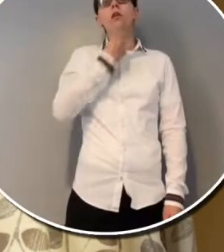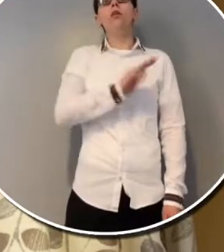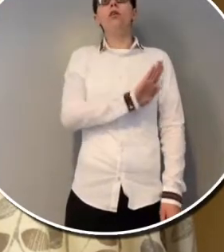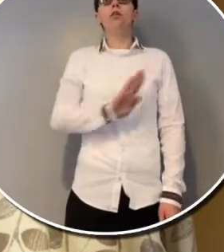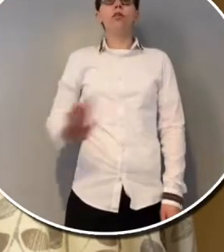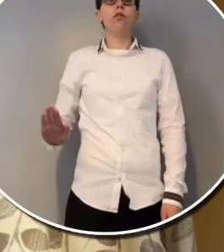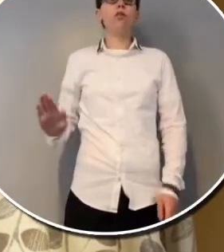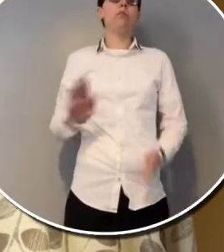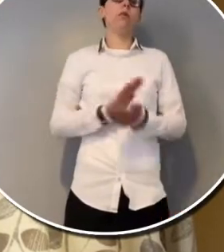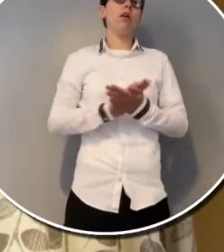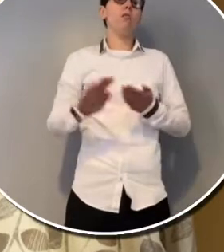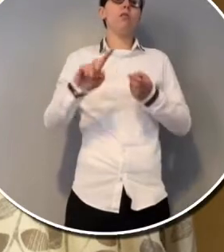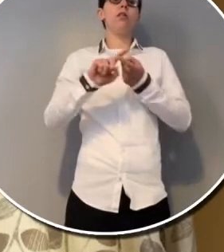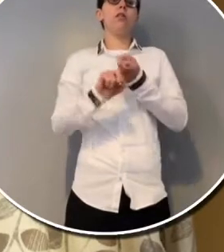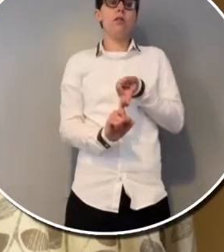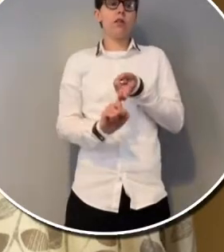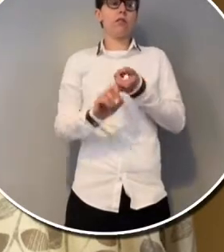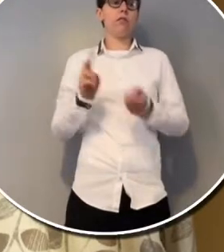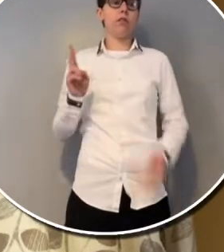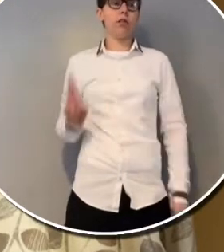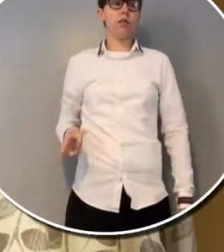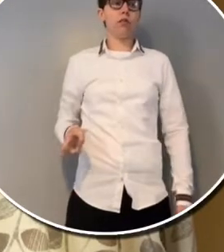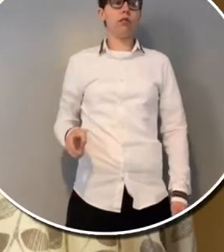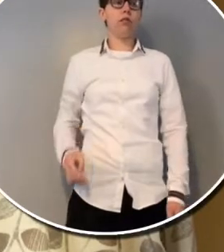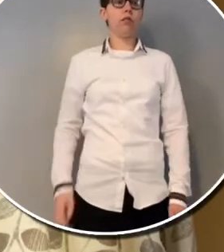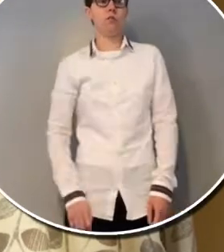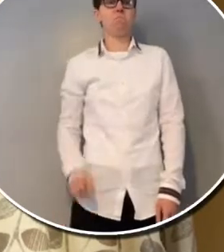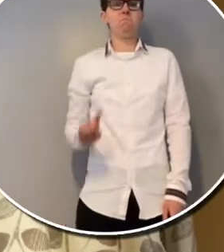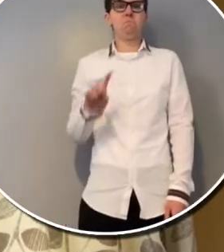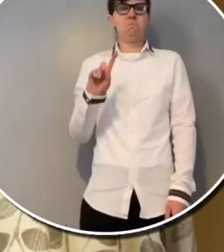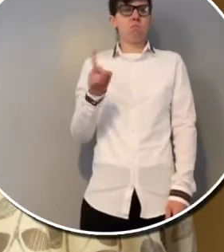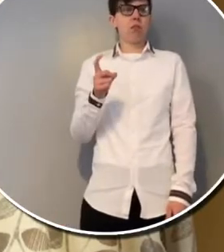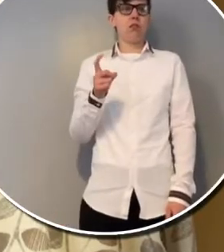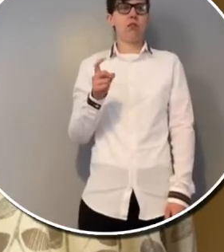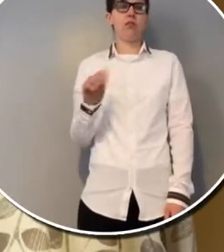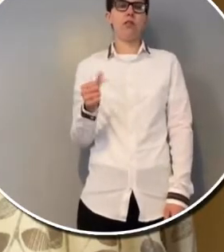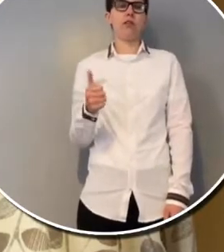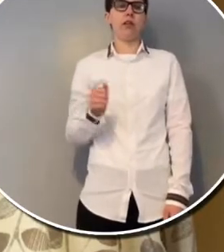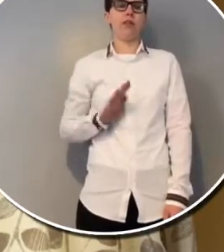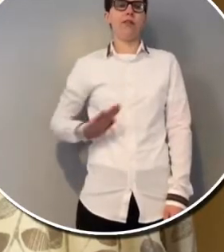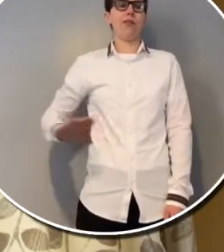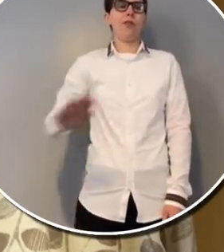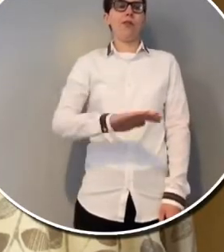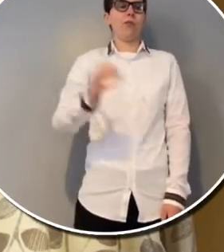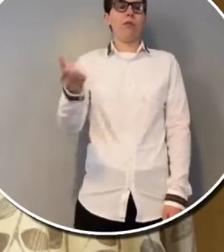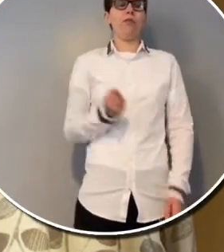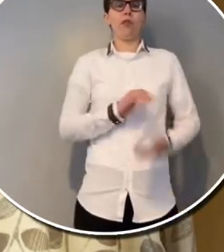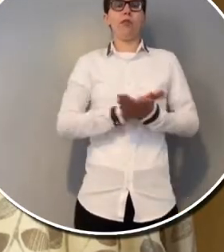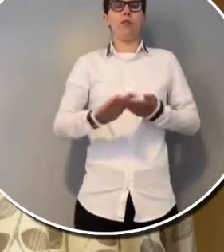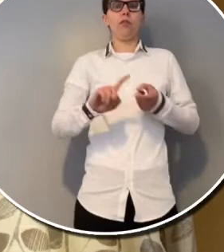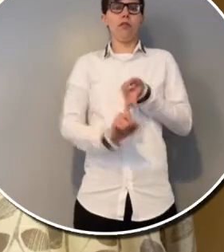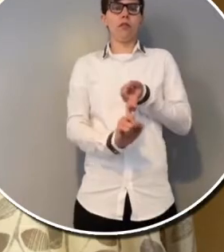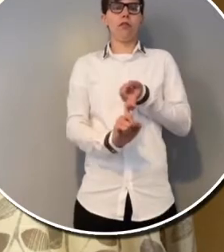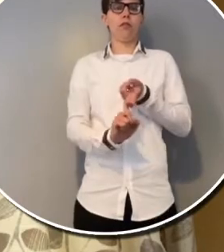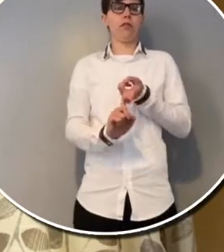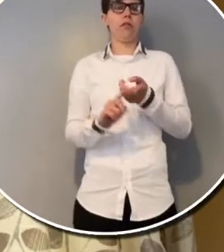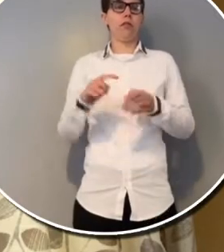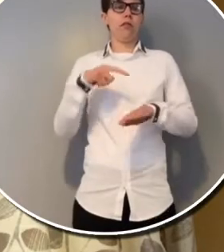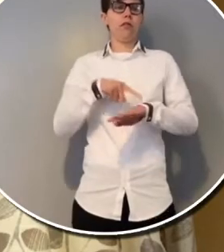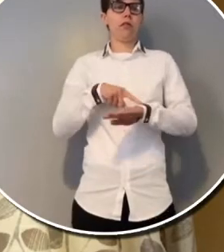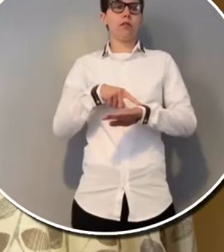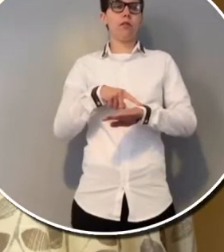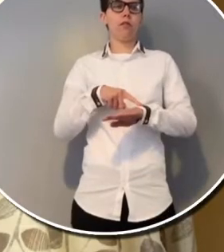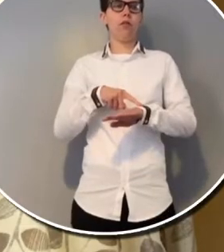on the wall again, still jingling and jangling. Are we ready to have another go? Humpty Dumpty sat on the